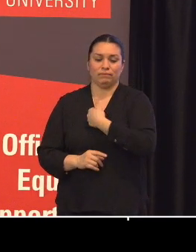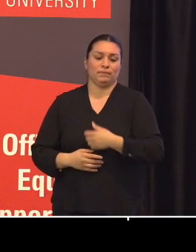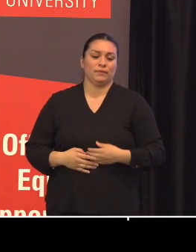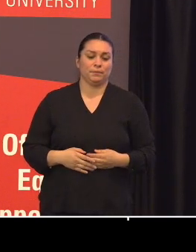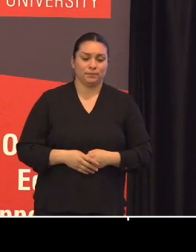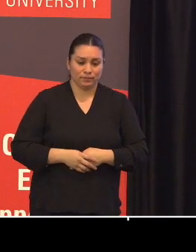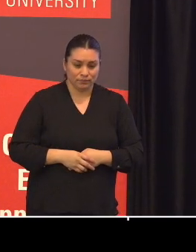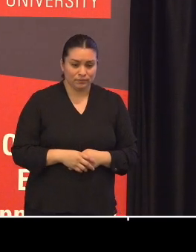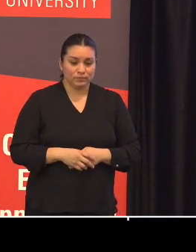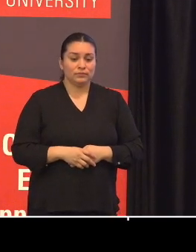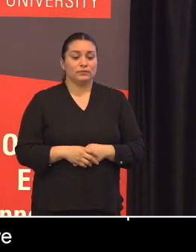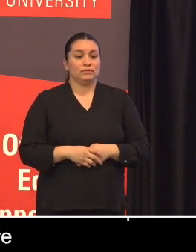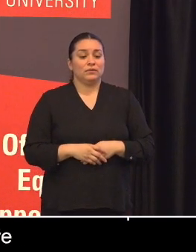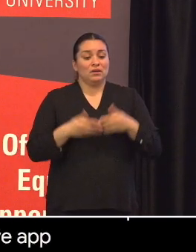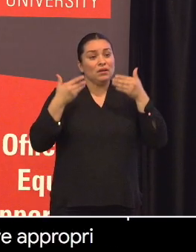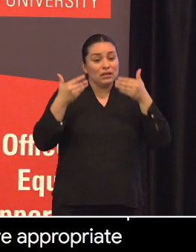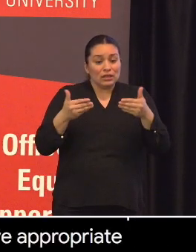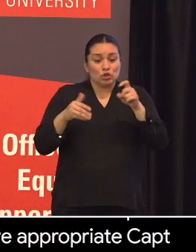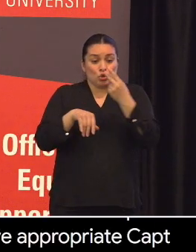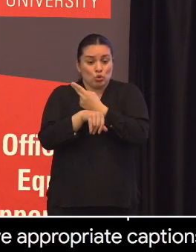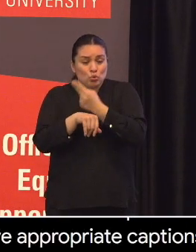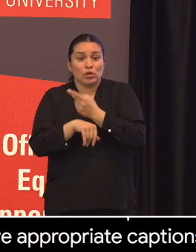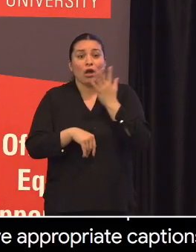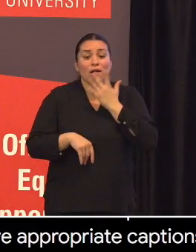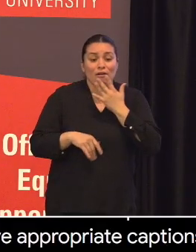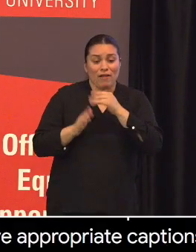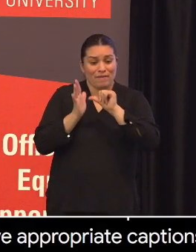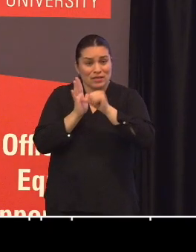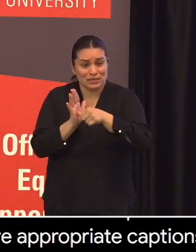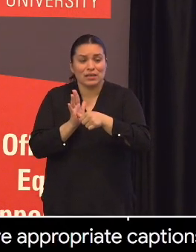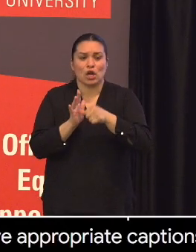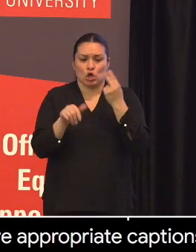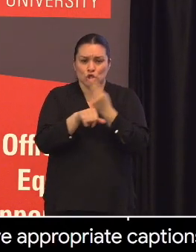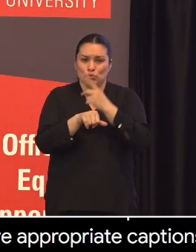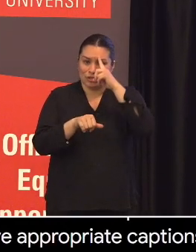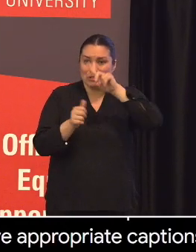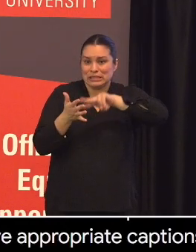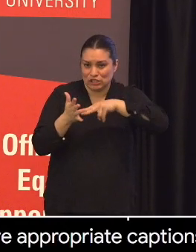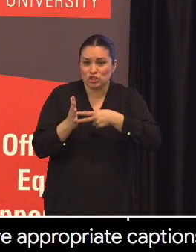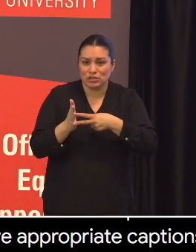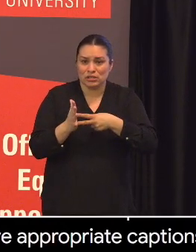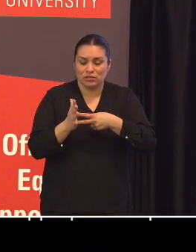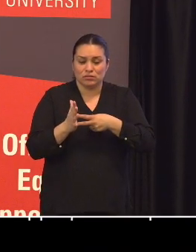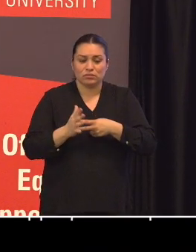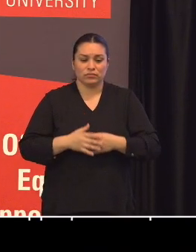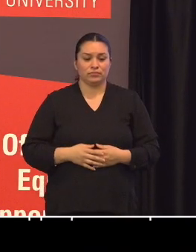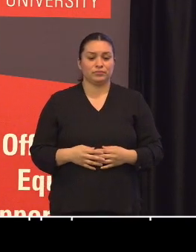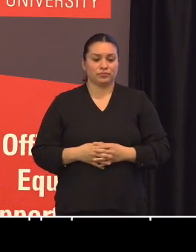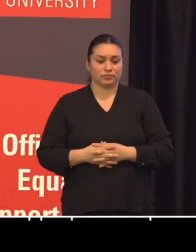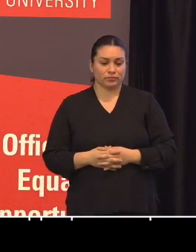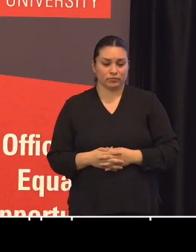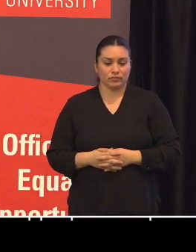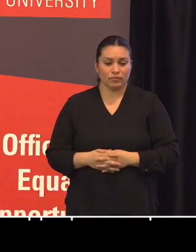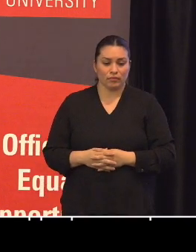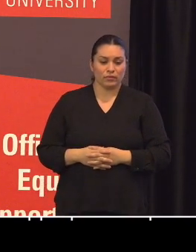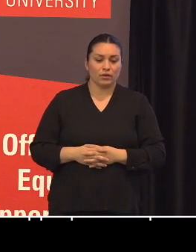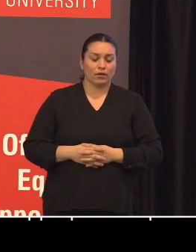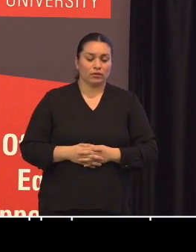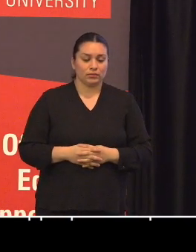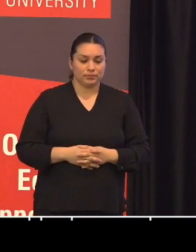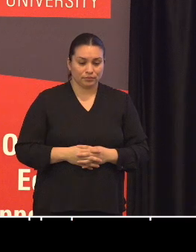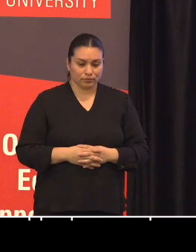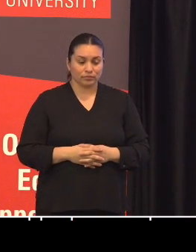Ensure that our videos have appropriate captions. It's not that hard. If we're finding a YouTube video and it doesn't have edited